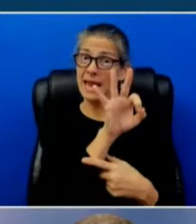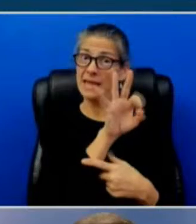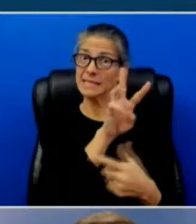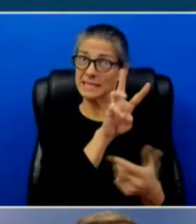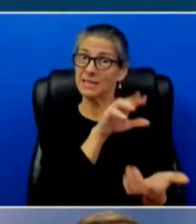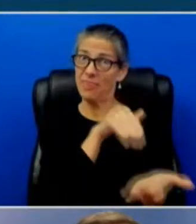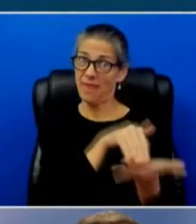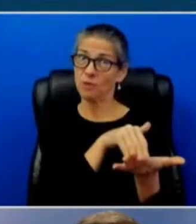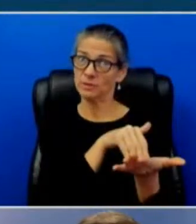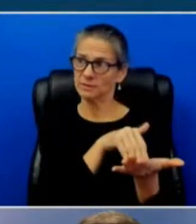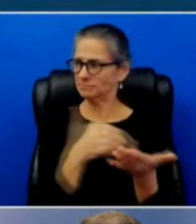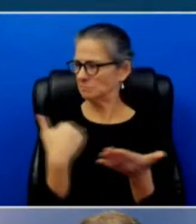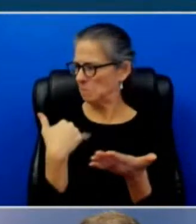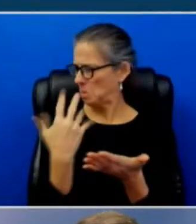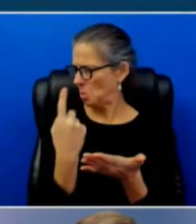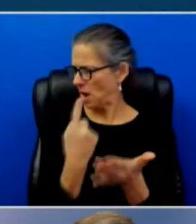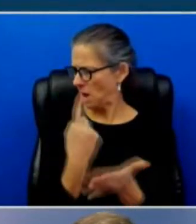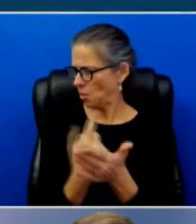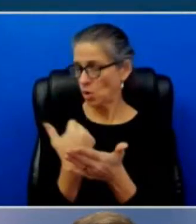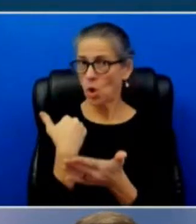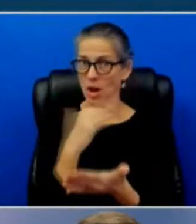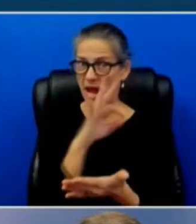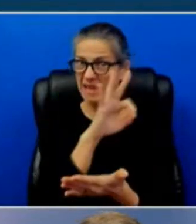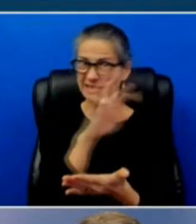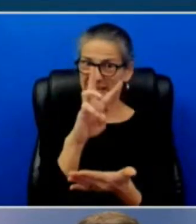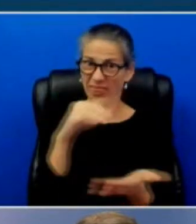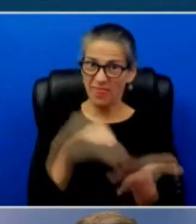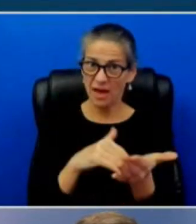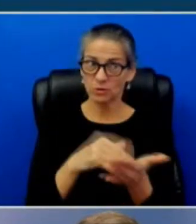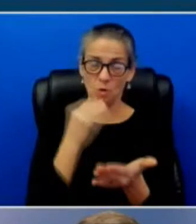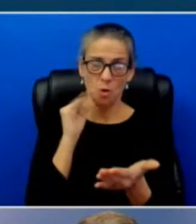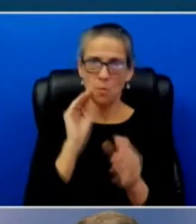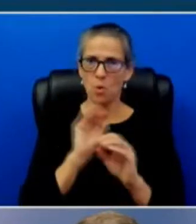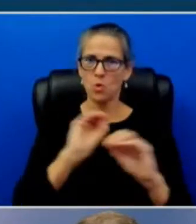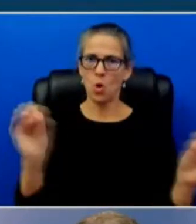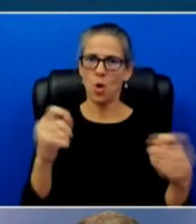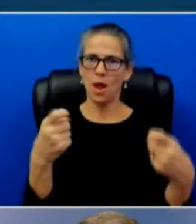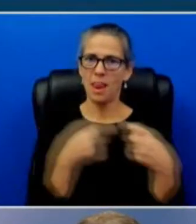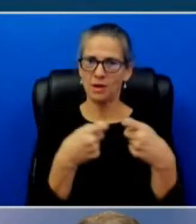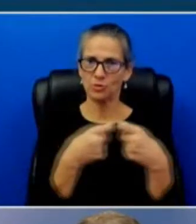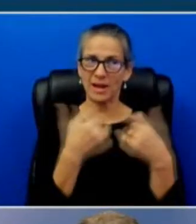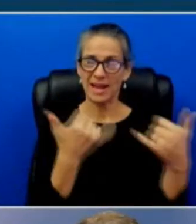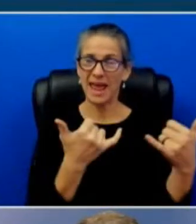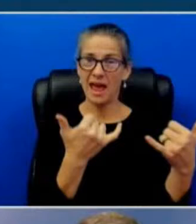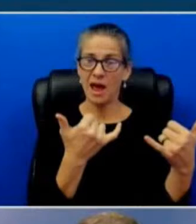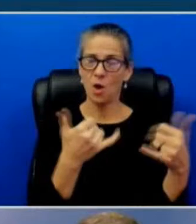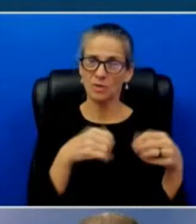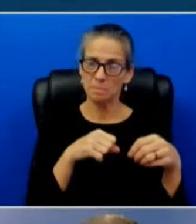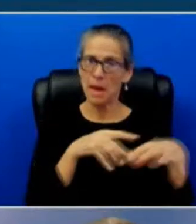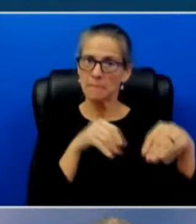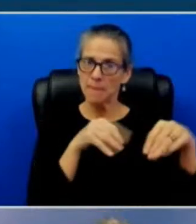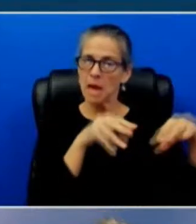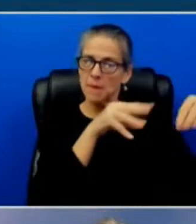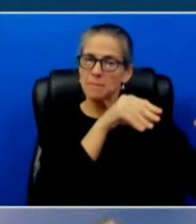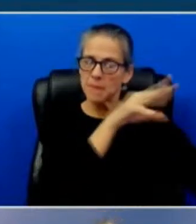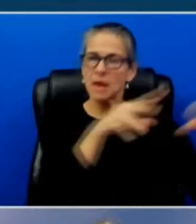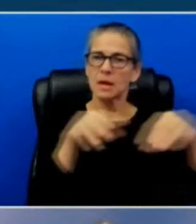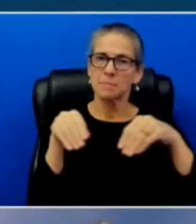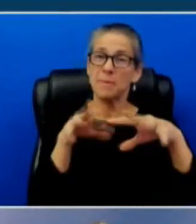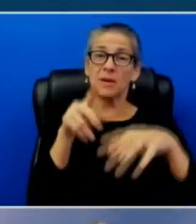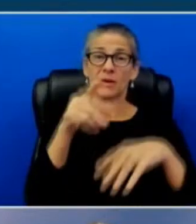an hour ago. We're going to see these numbers fluctuate up and down as our utility companies do as much as they